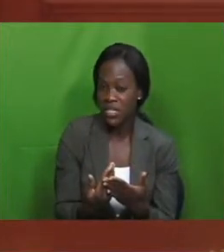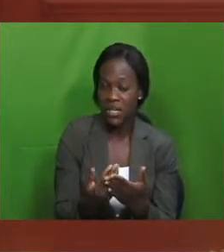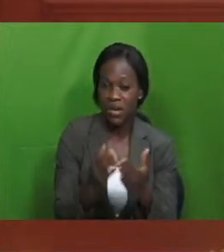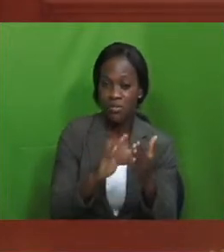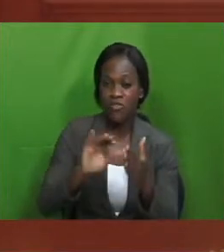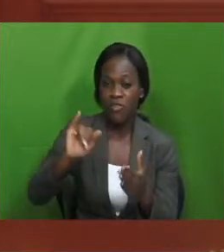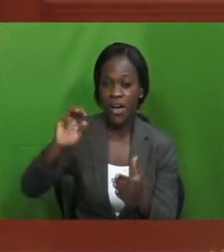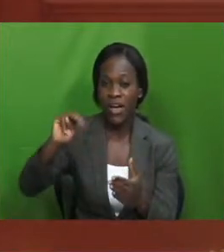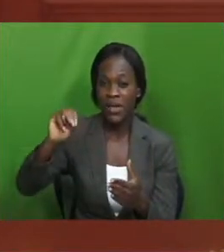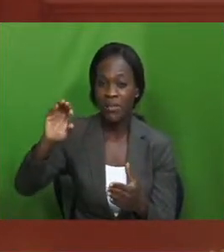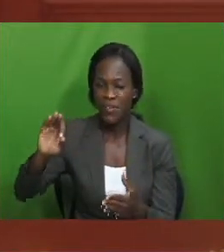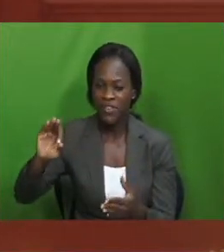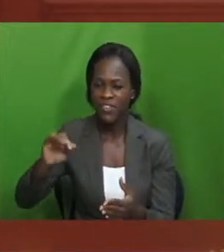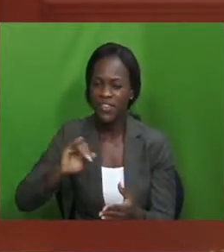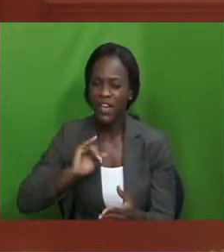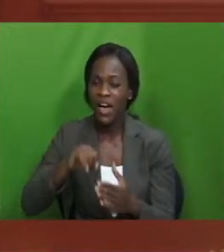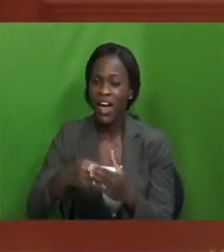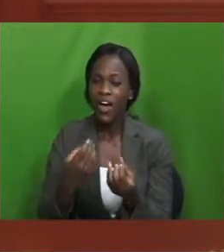Bank is